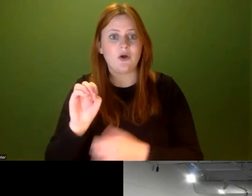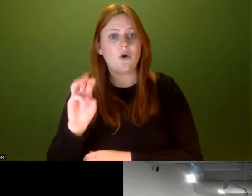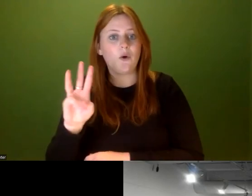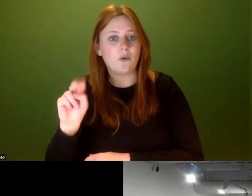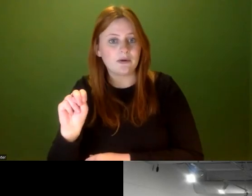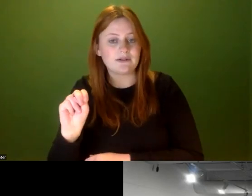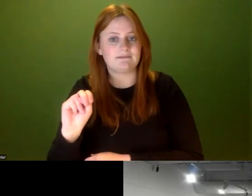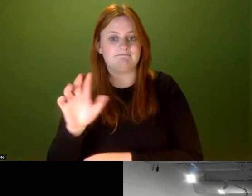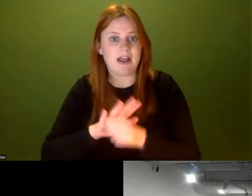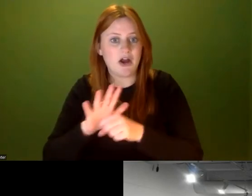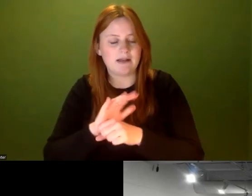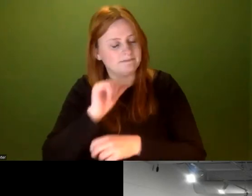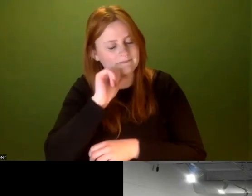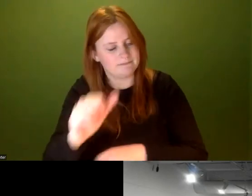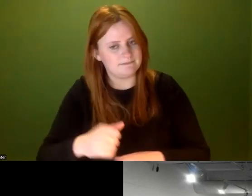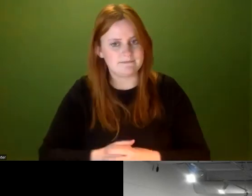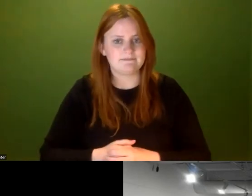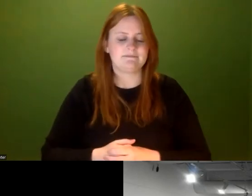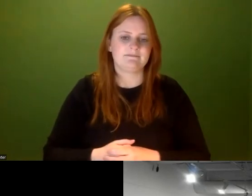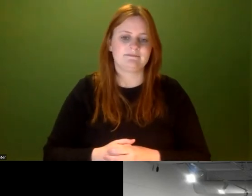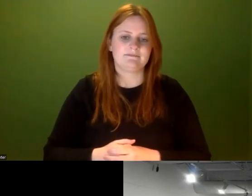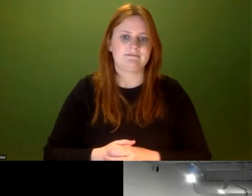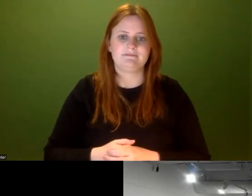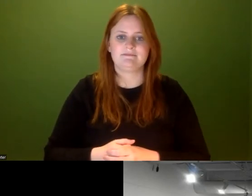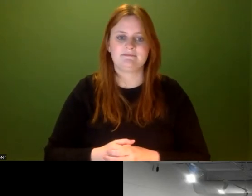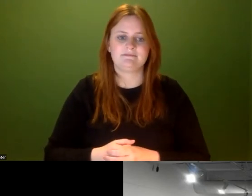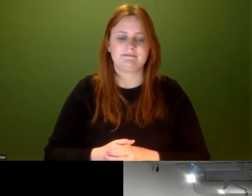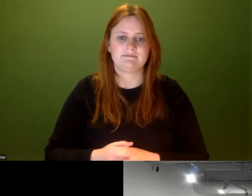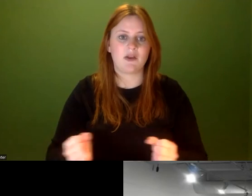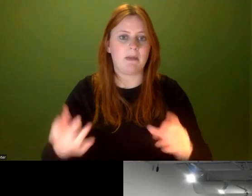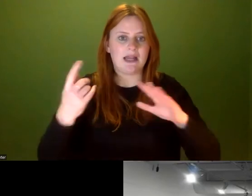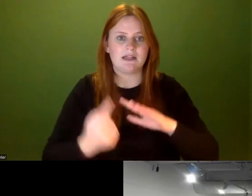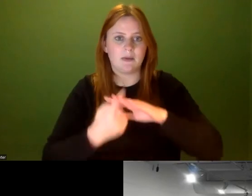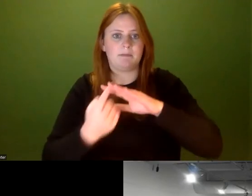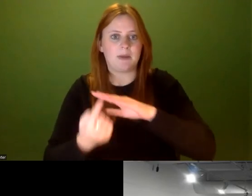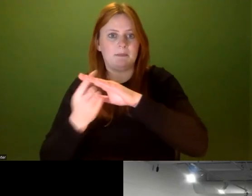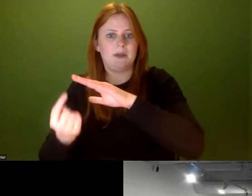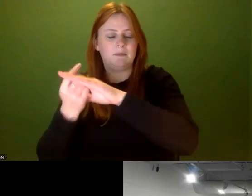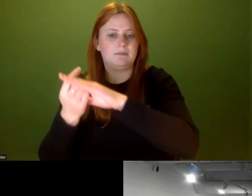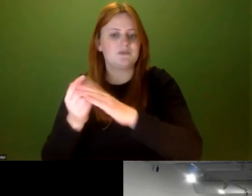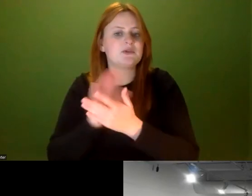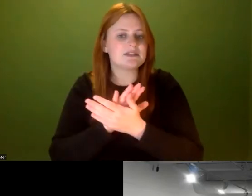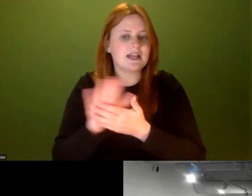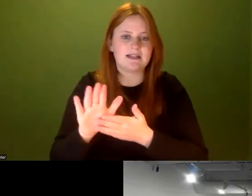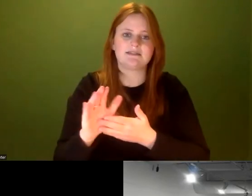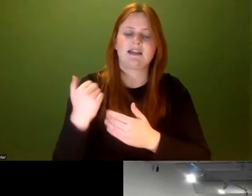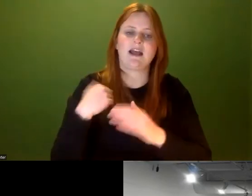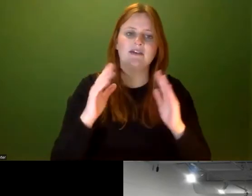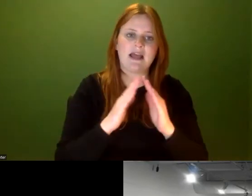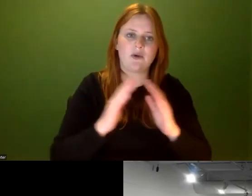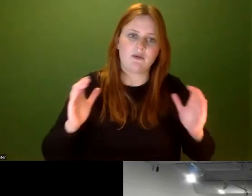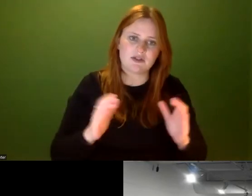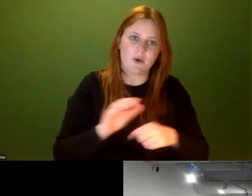all sorts of things come up, and it's just always been comforting to know I have that small